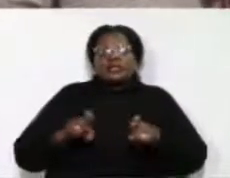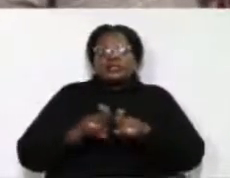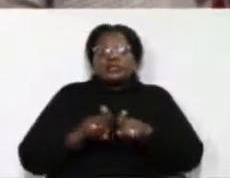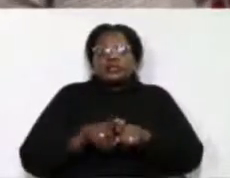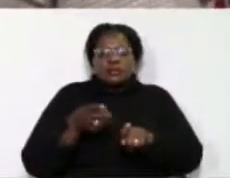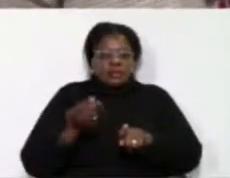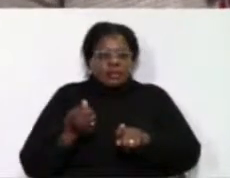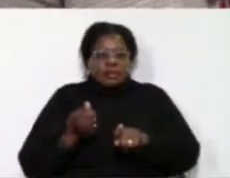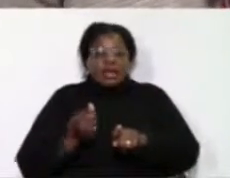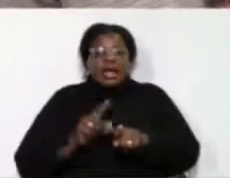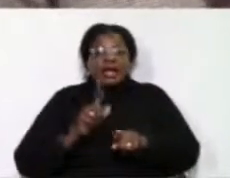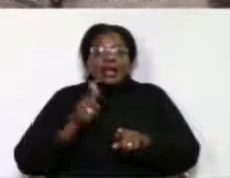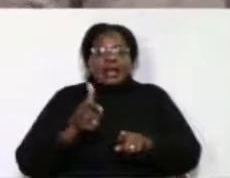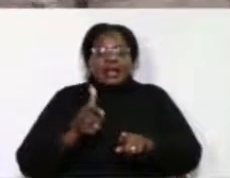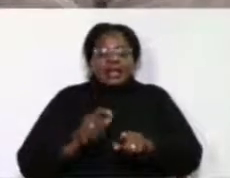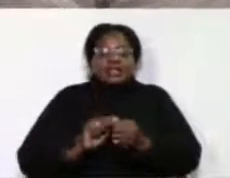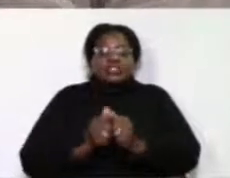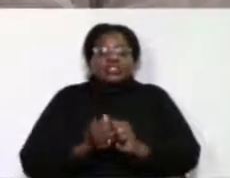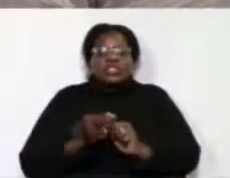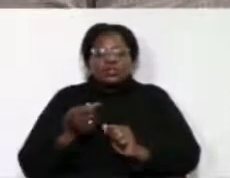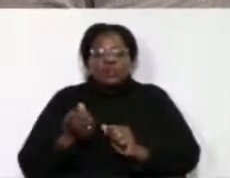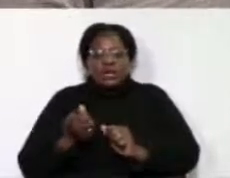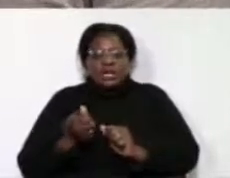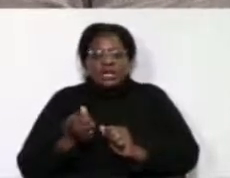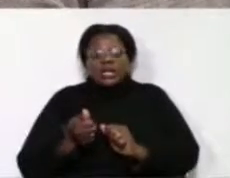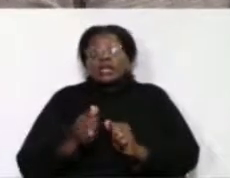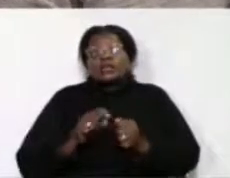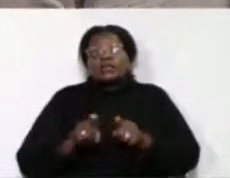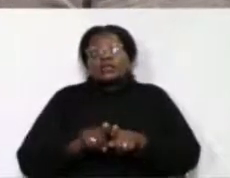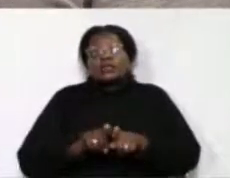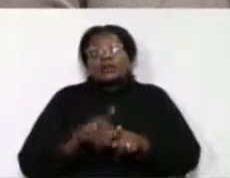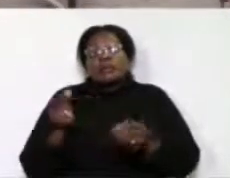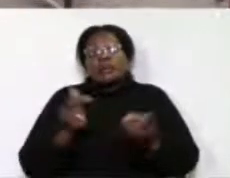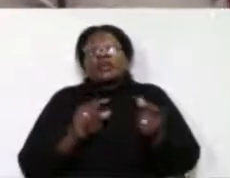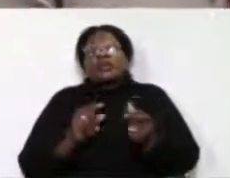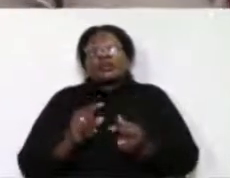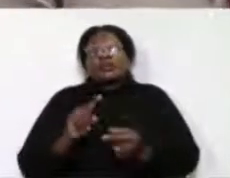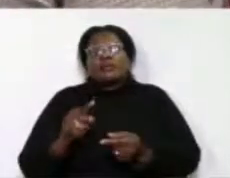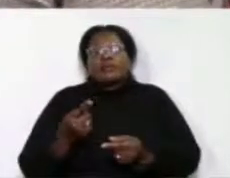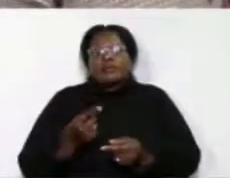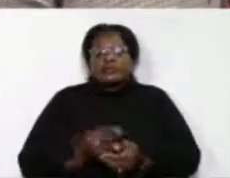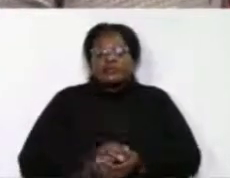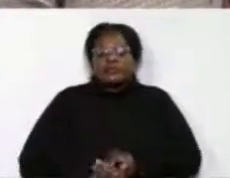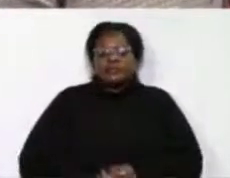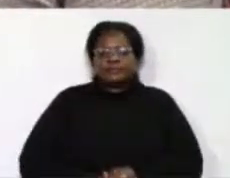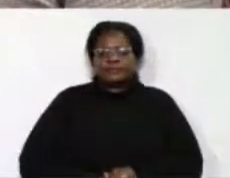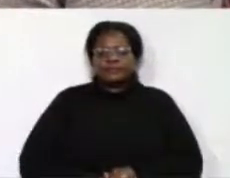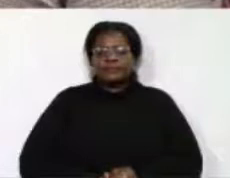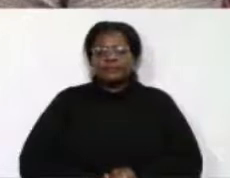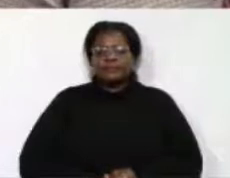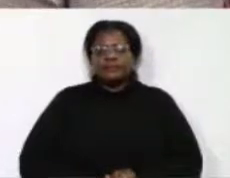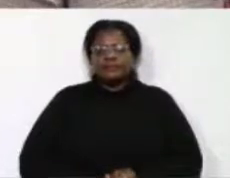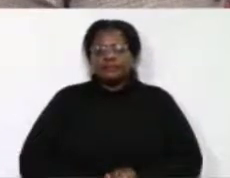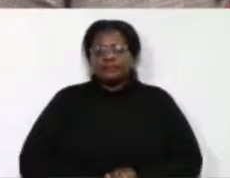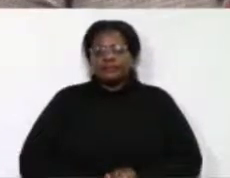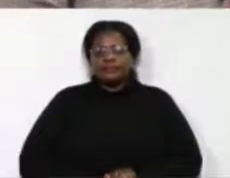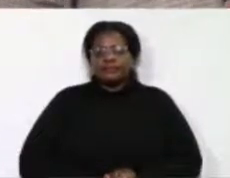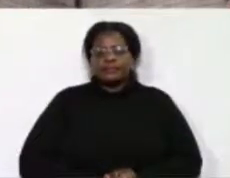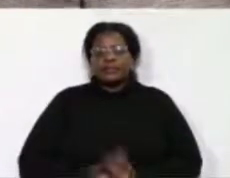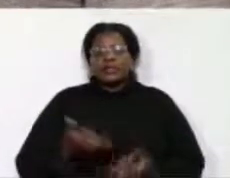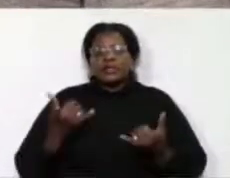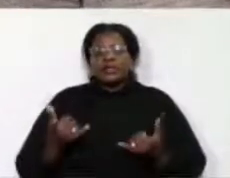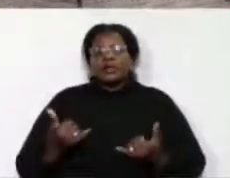we've transferred our cash that was in our income statement that was left behind after everything. We've brought it here. Yeah. Now we've got